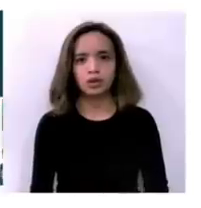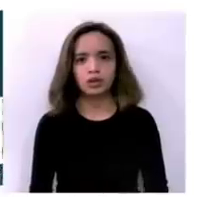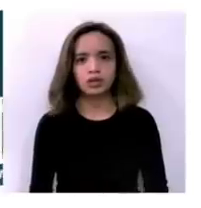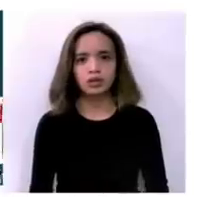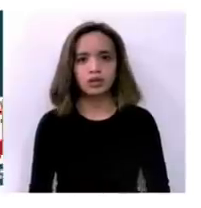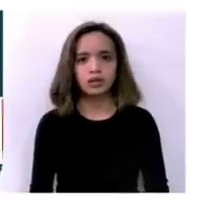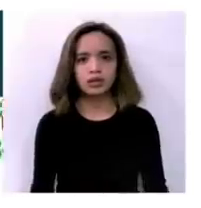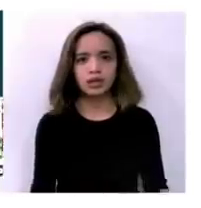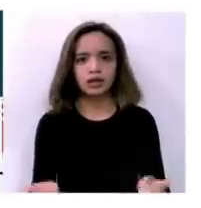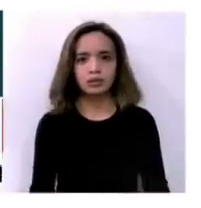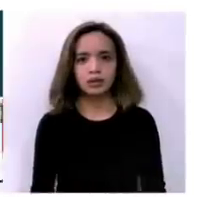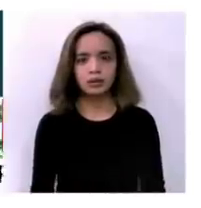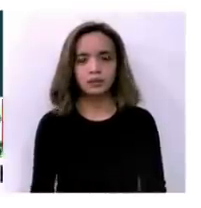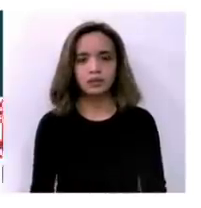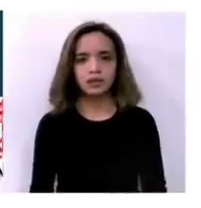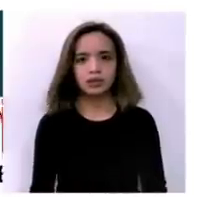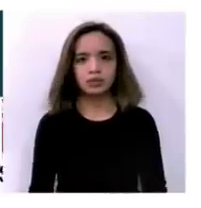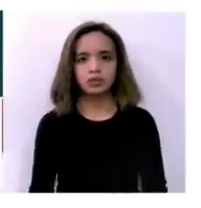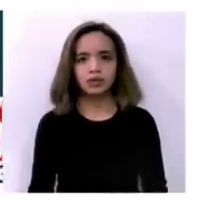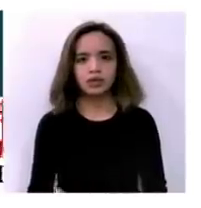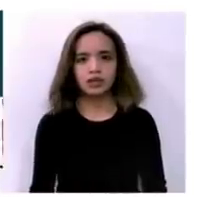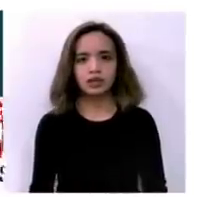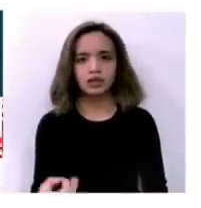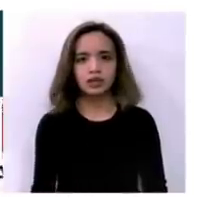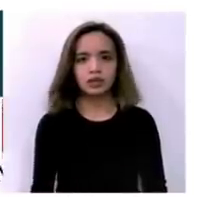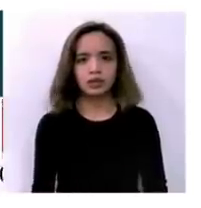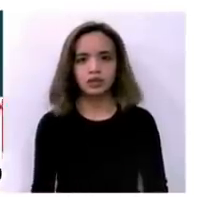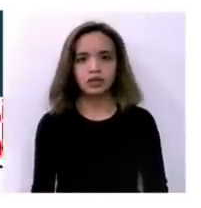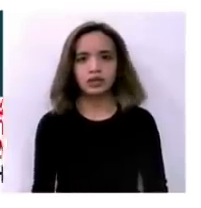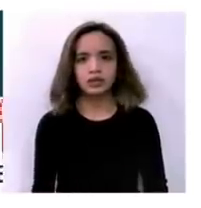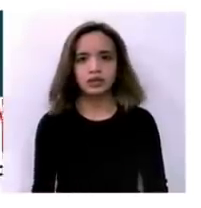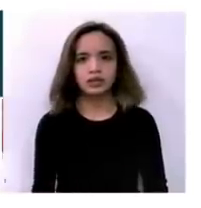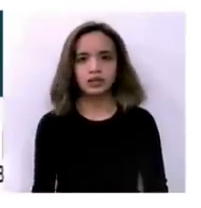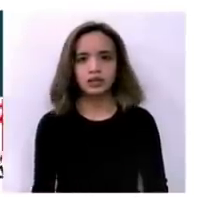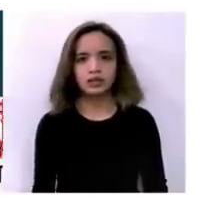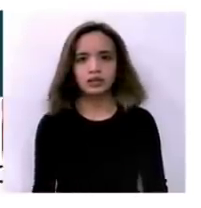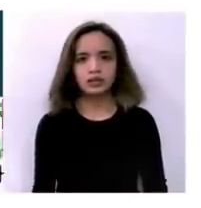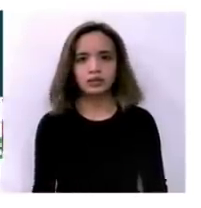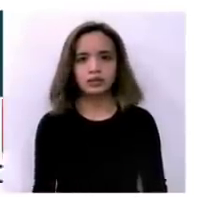that happened in the past, 48 hours? Yeah,